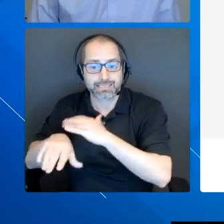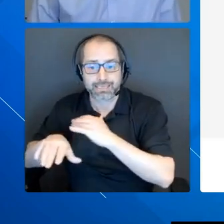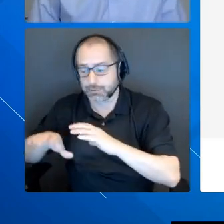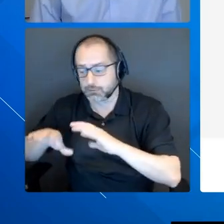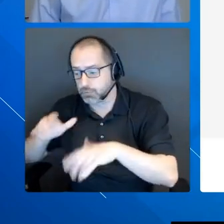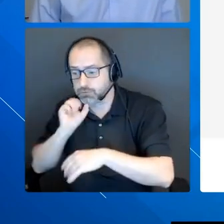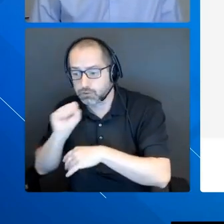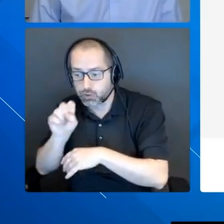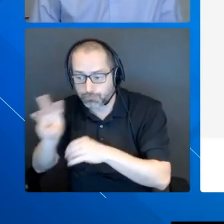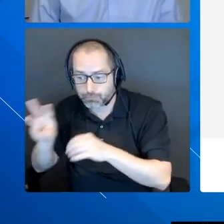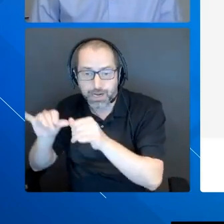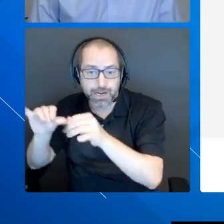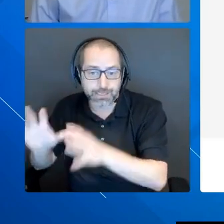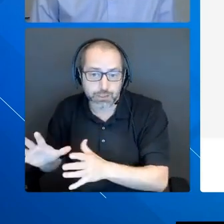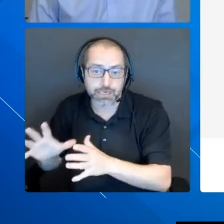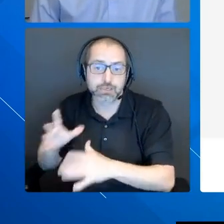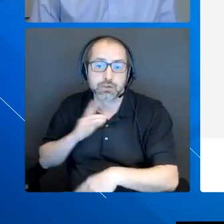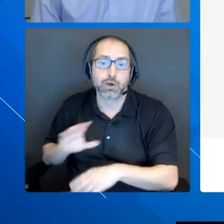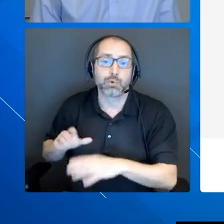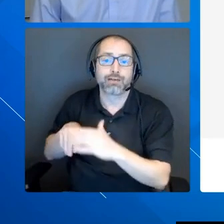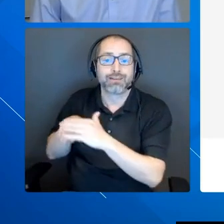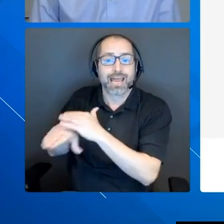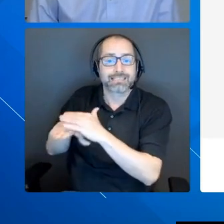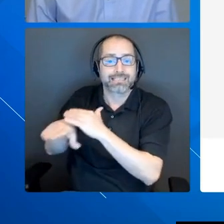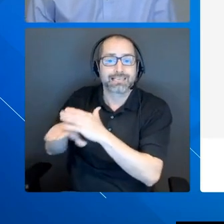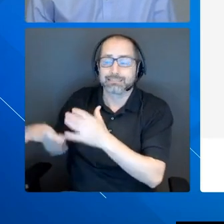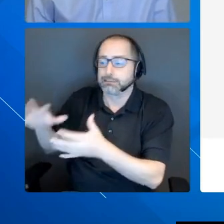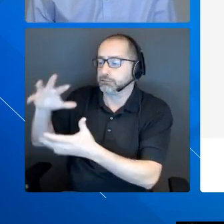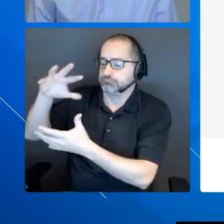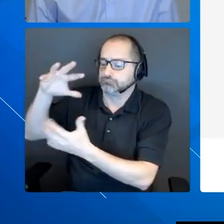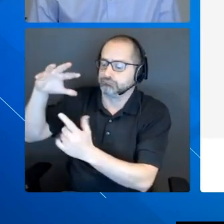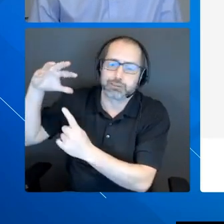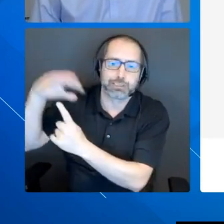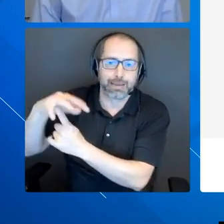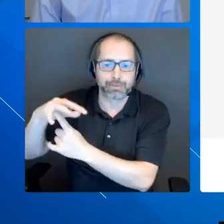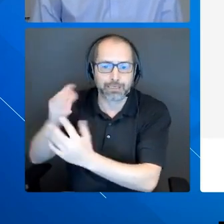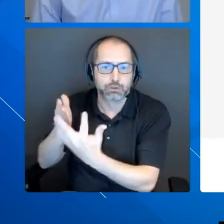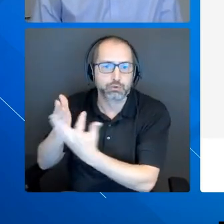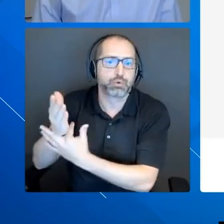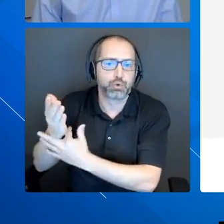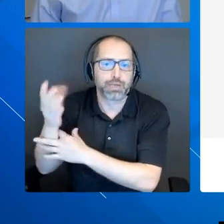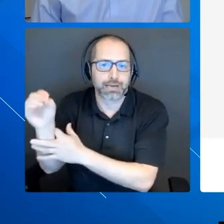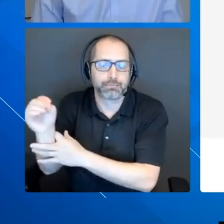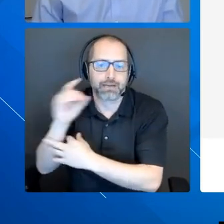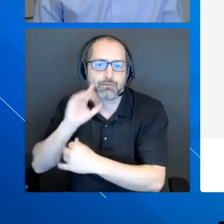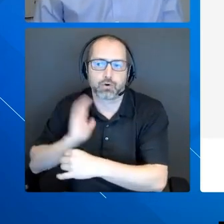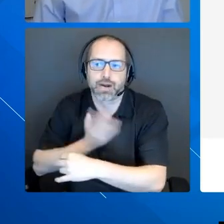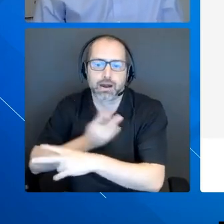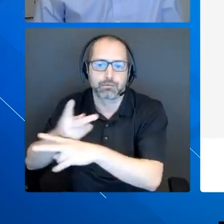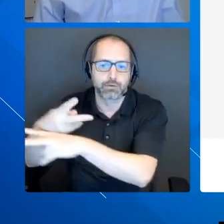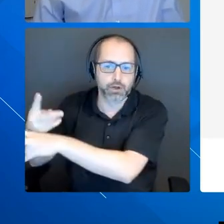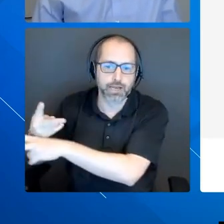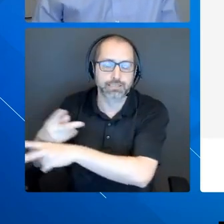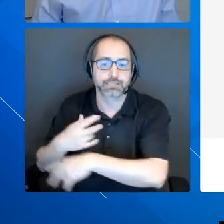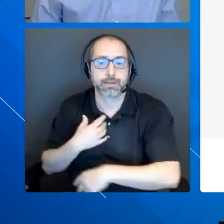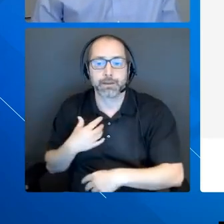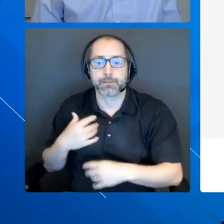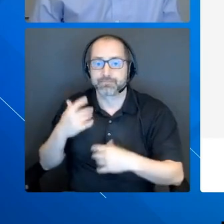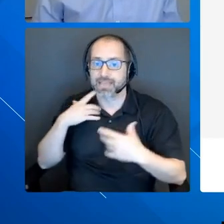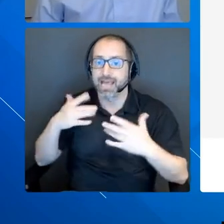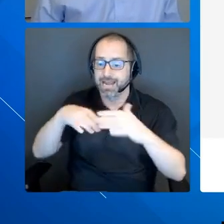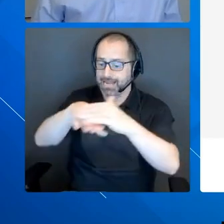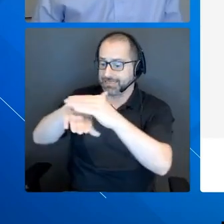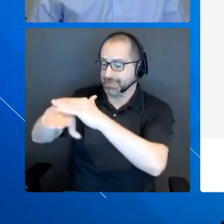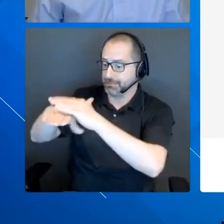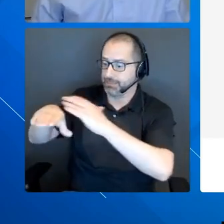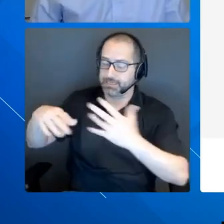engineers, and we have what we call accessibility champions throughout the company within our products. That big accessibility wheel is turning a lot